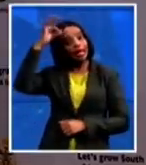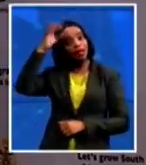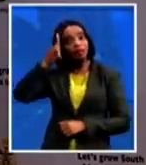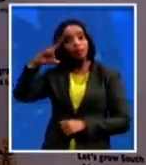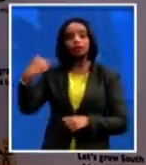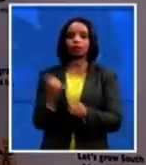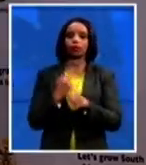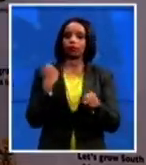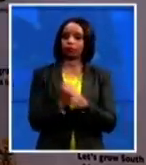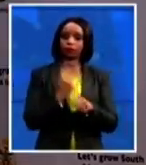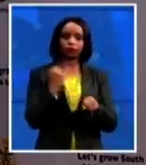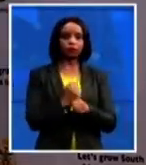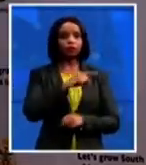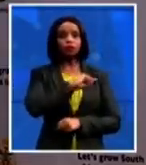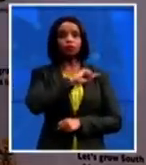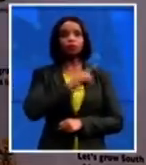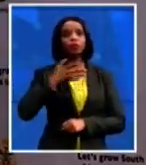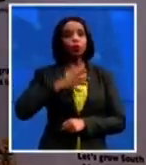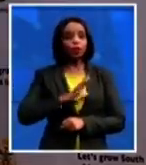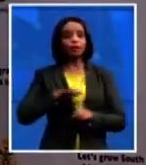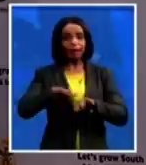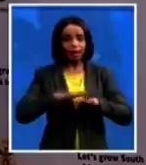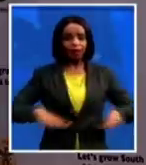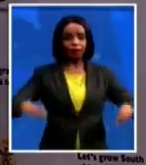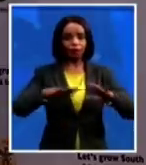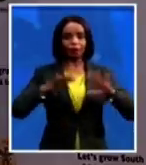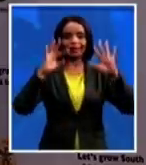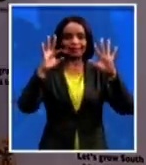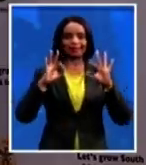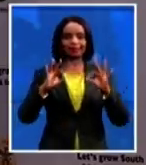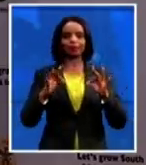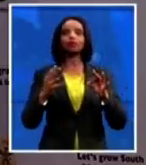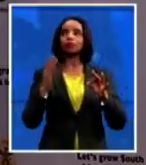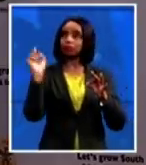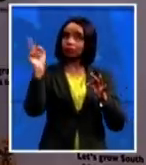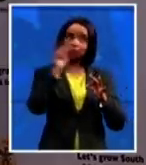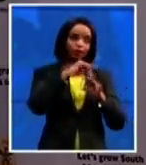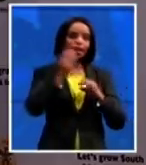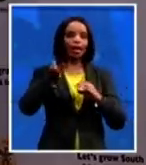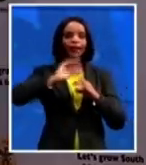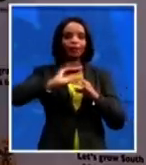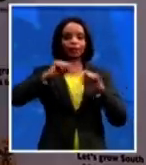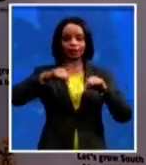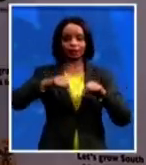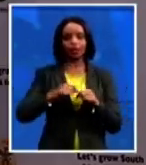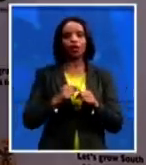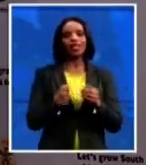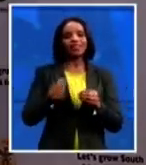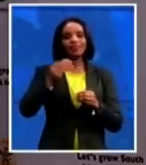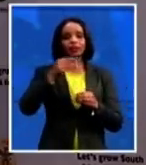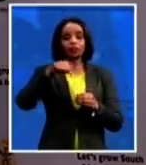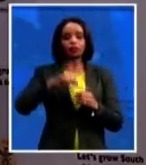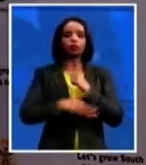environment for investment in the country. It will also drive economic transformation to enable greater